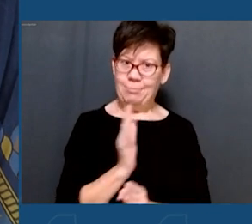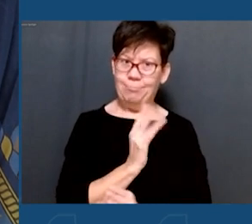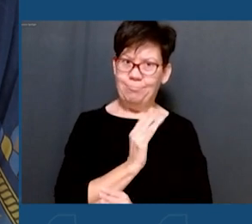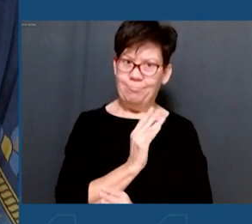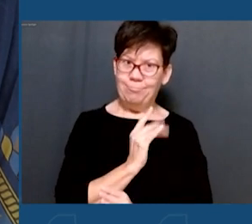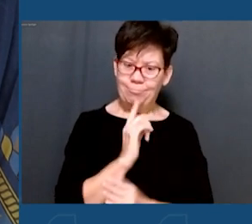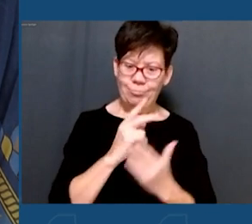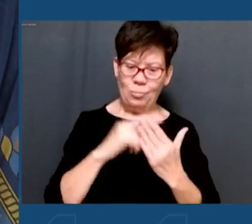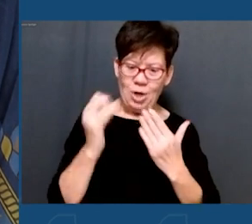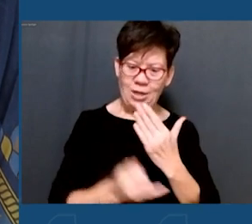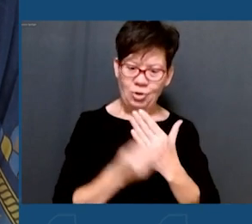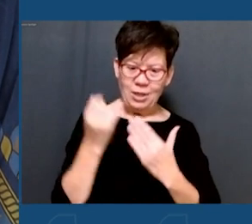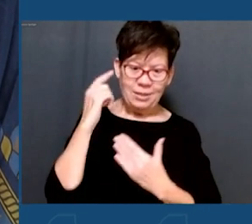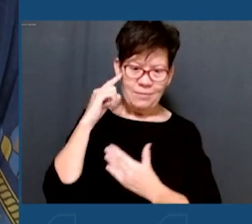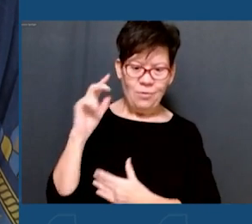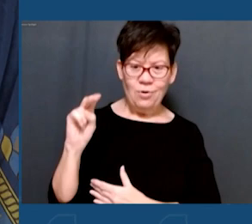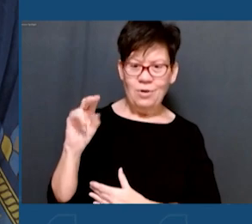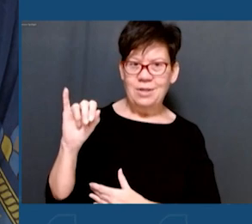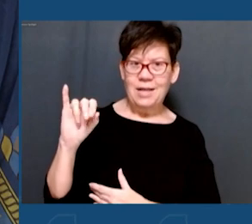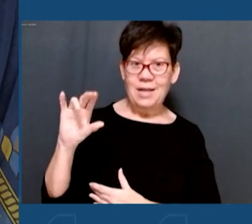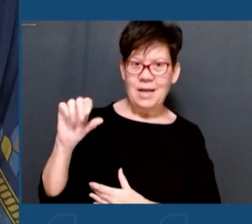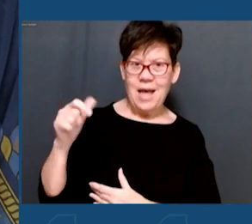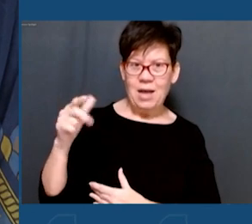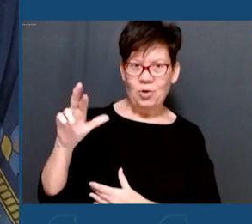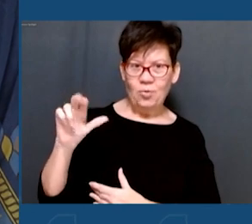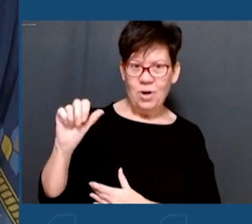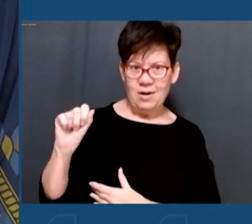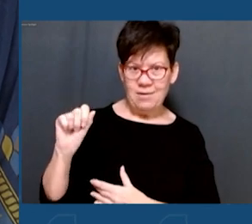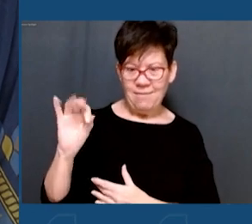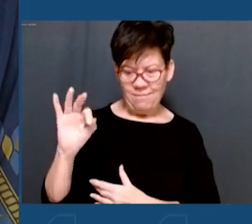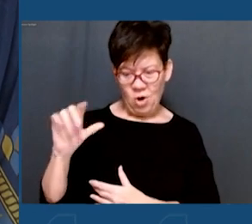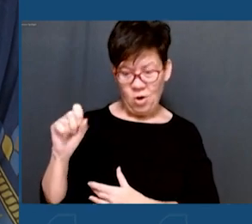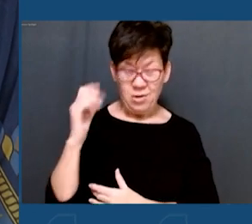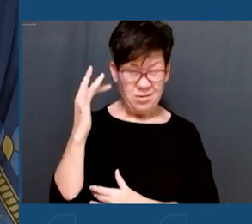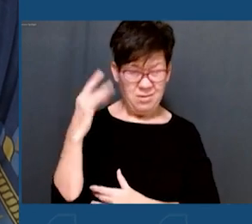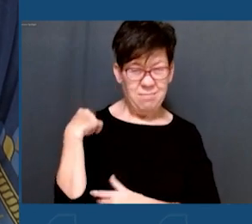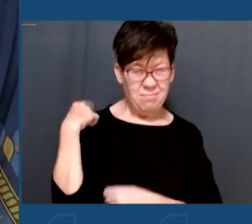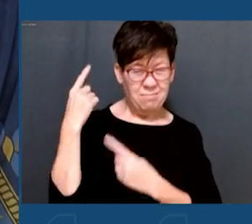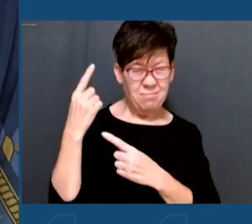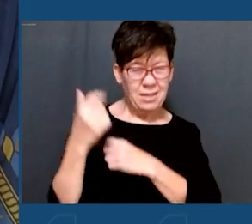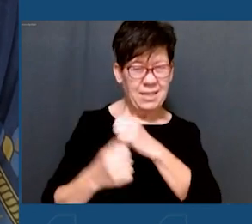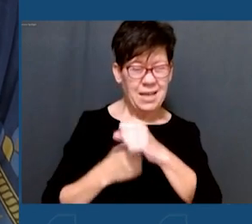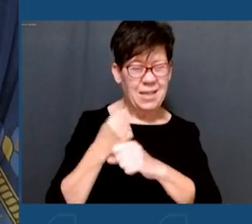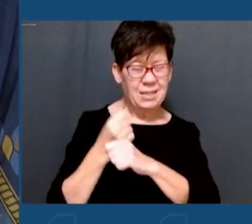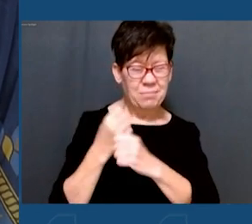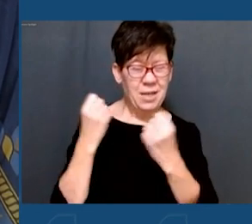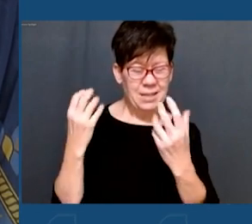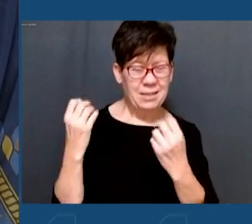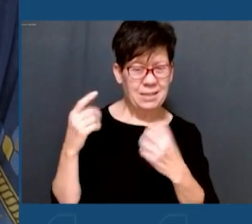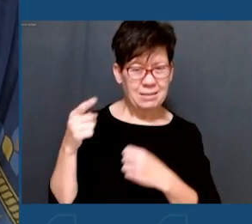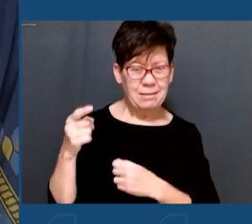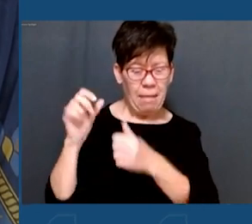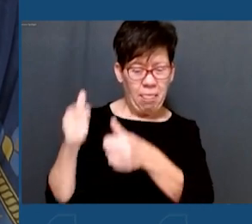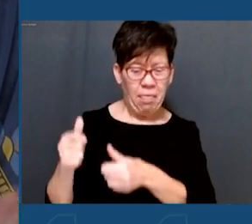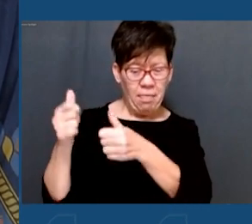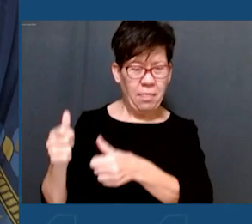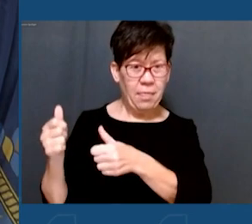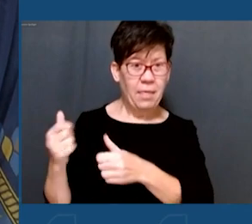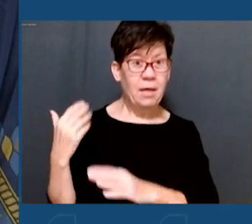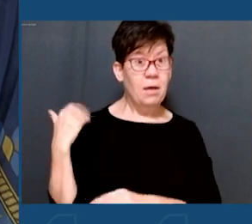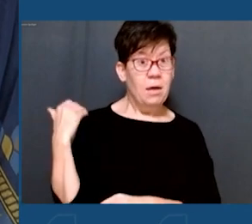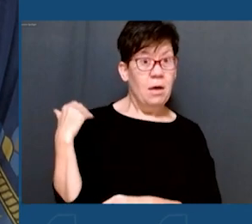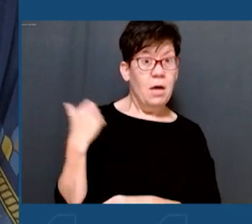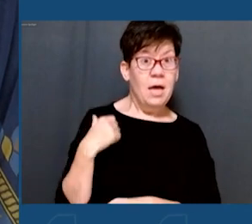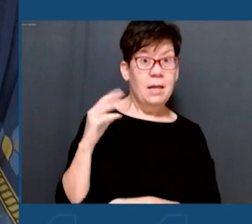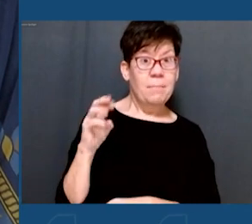for decades of neglect, I would say. We had a great former mayor who worked very hard against a lot of